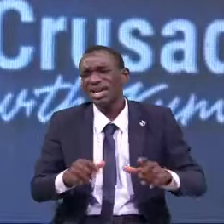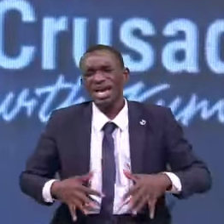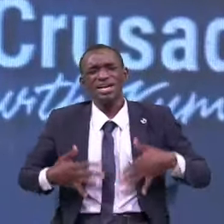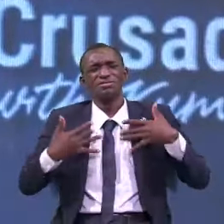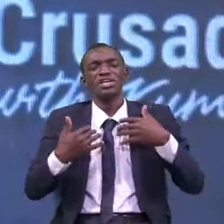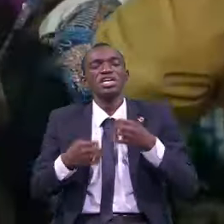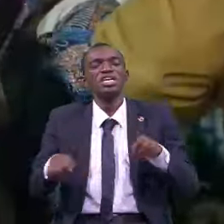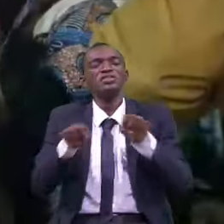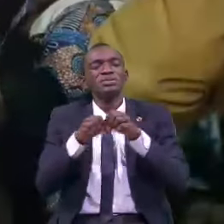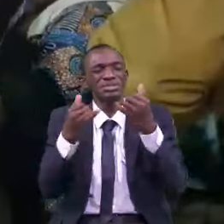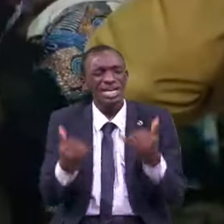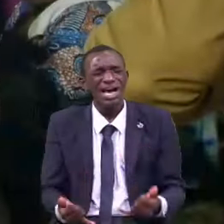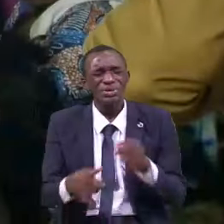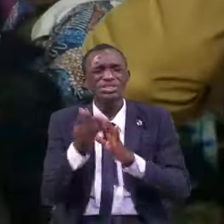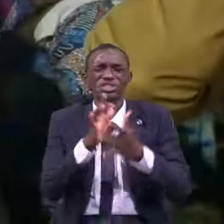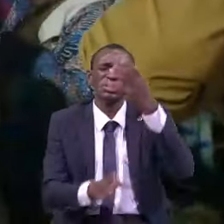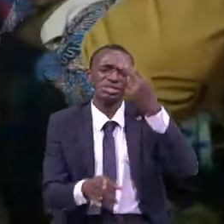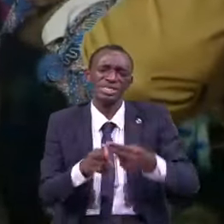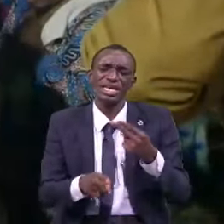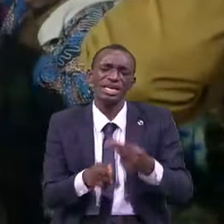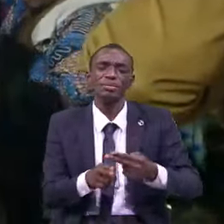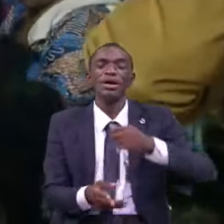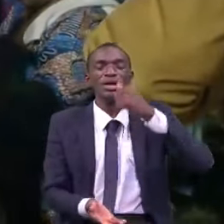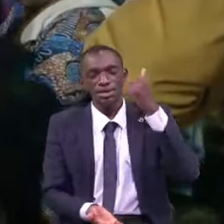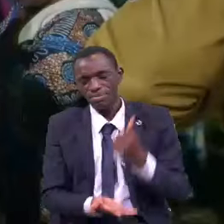in Jesus' name.